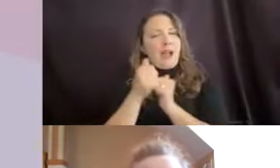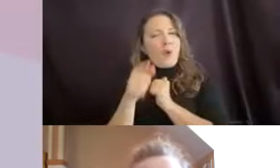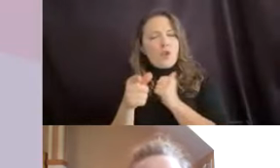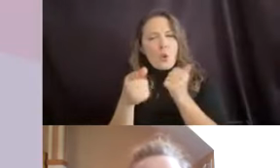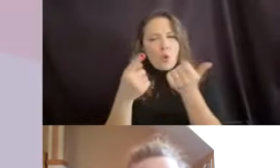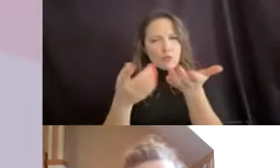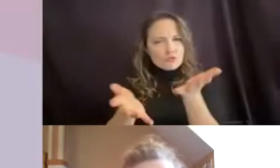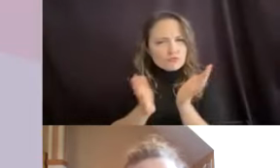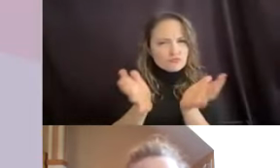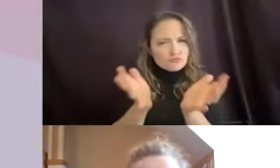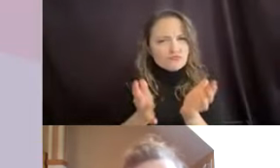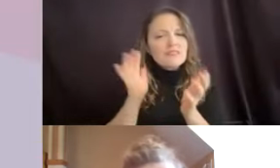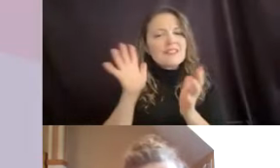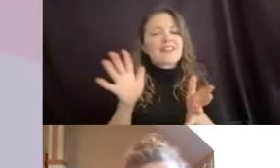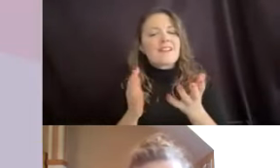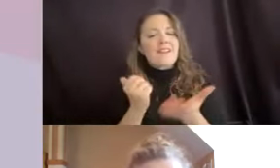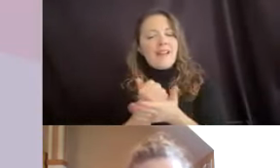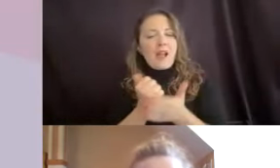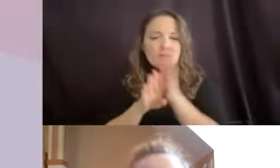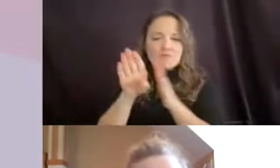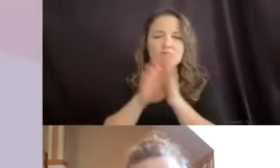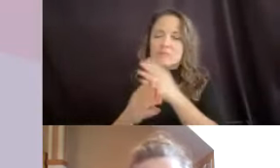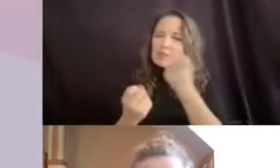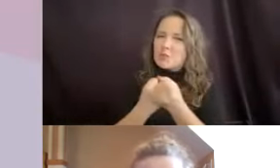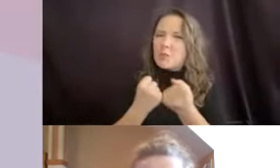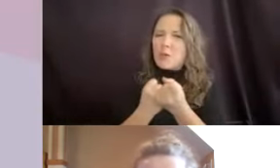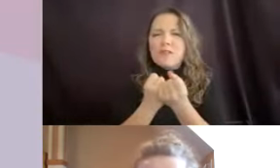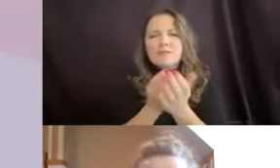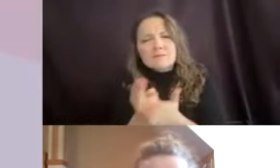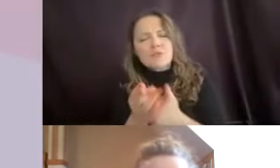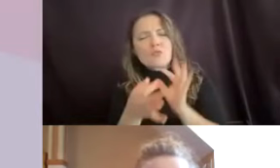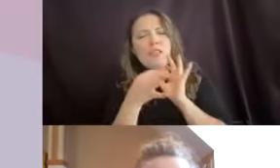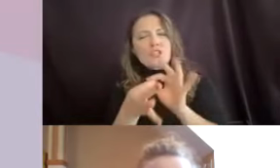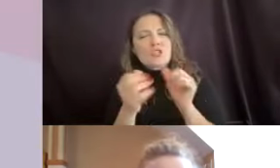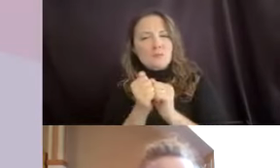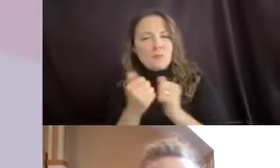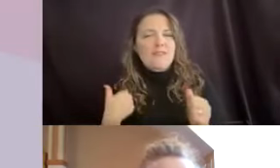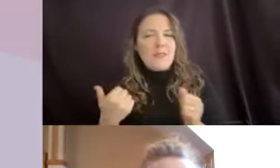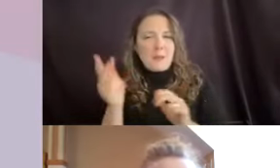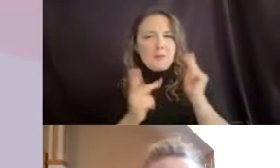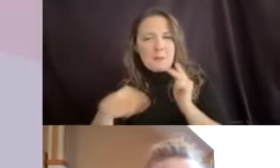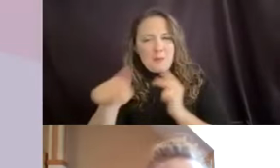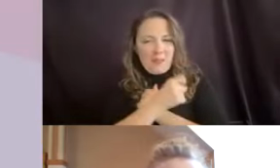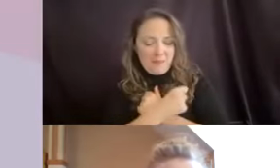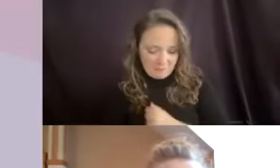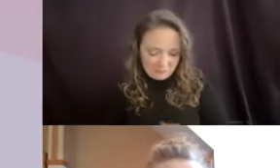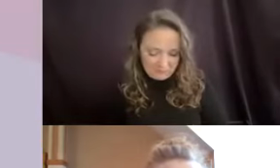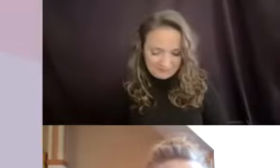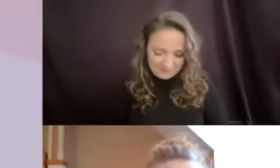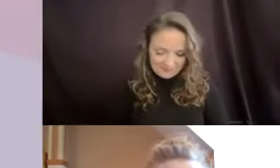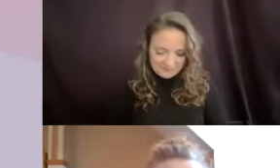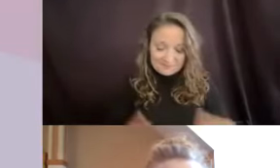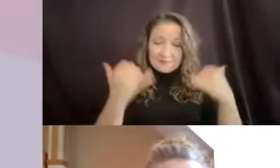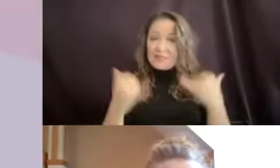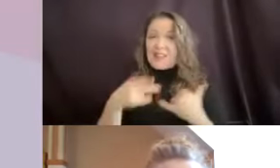help us cultivate supportive, authentic relationships with the young people we love. And now for the